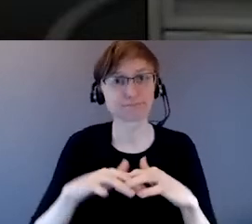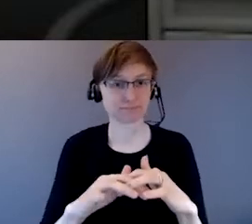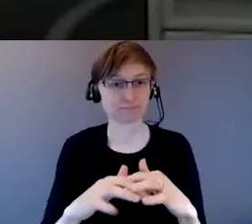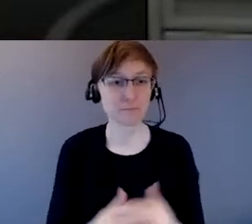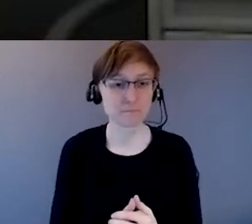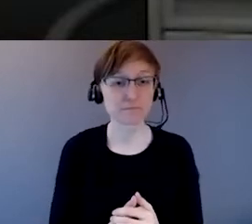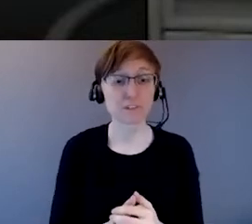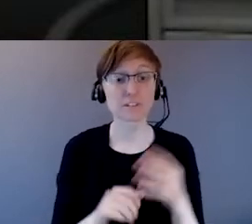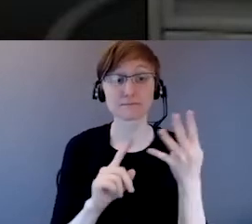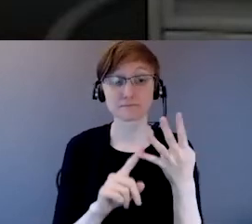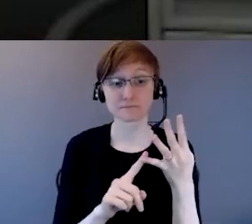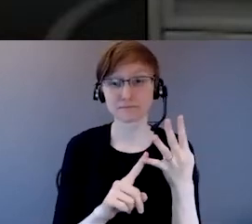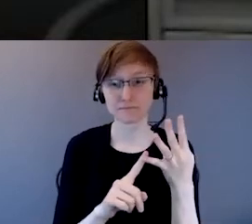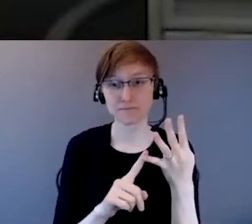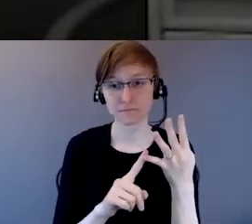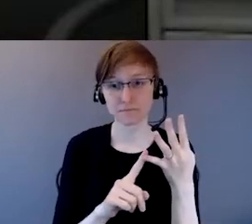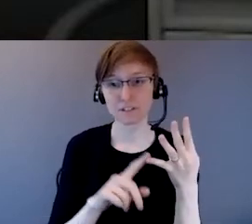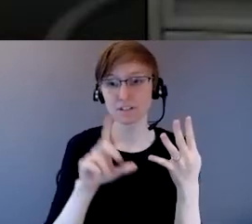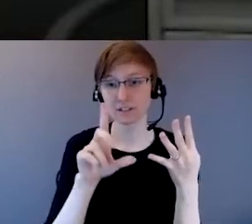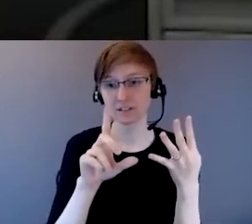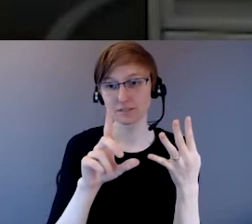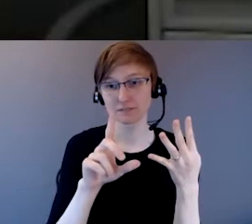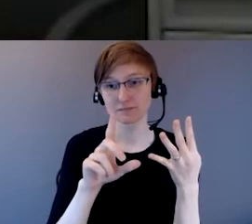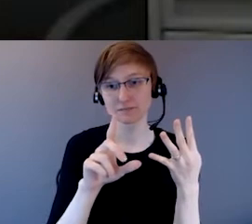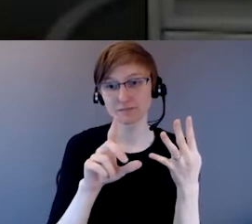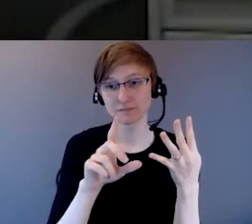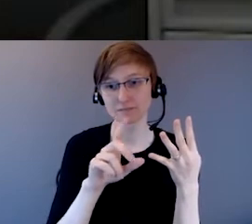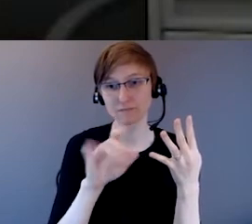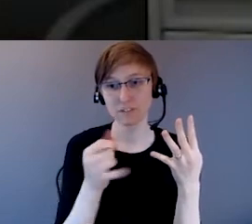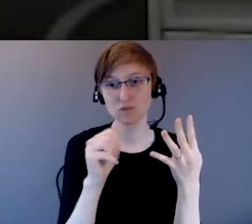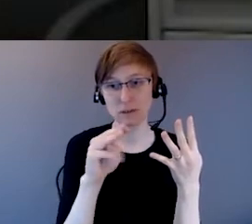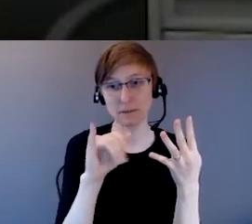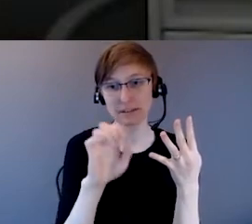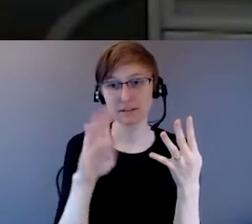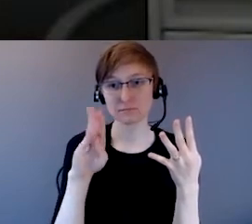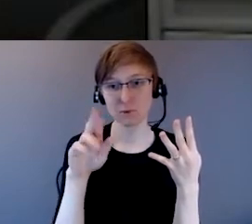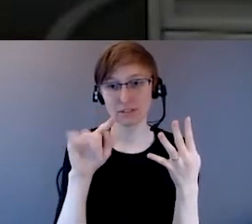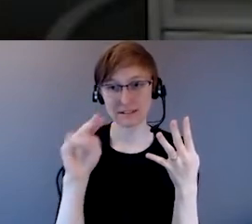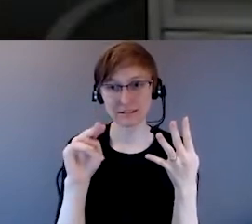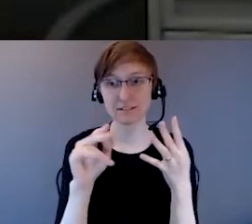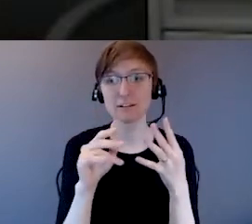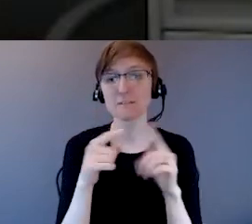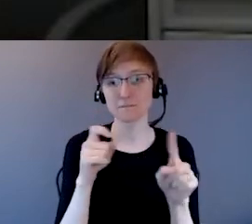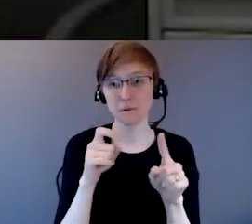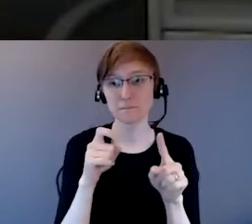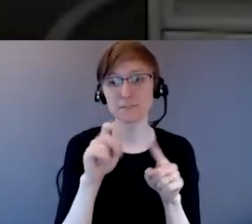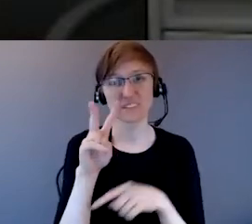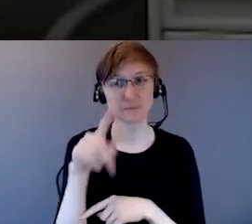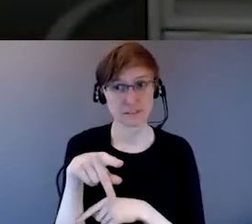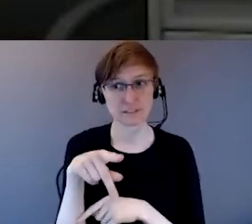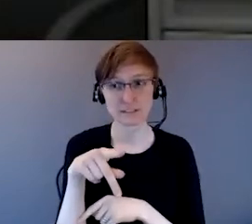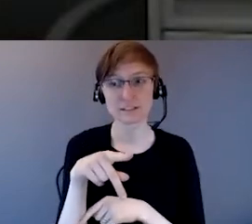Corporate Development, Dolphin Digital Technologies. Dolphin is a communication technologies firm recognized for the use of technologies to